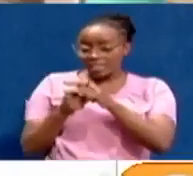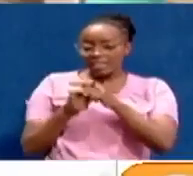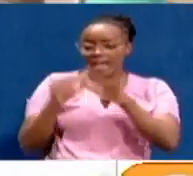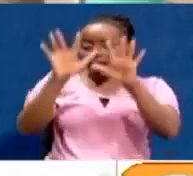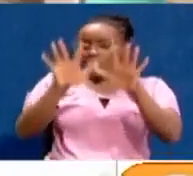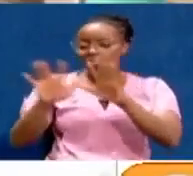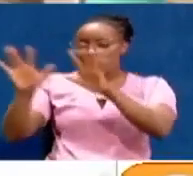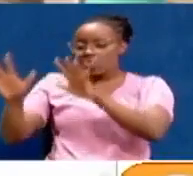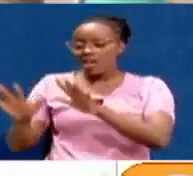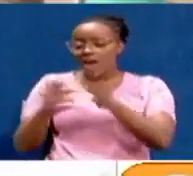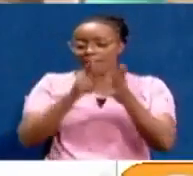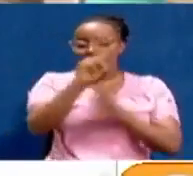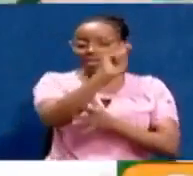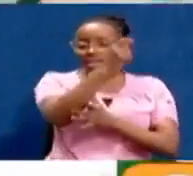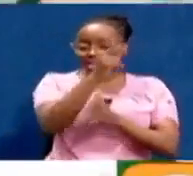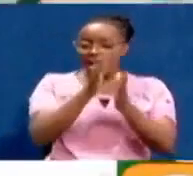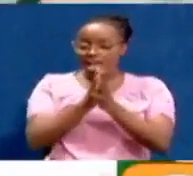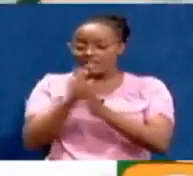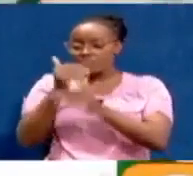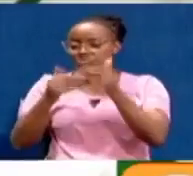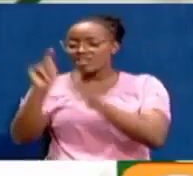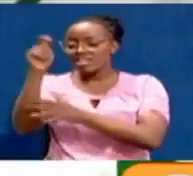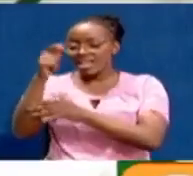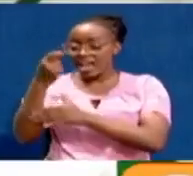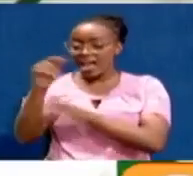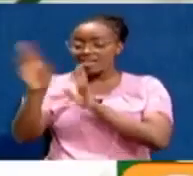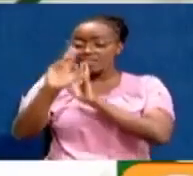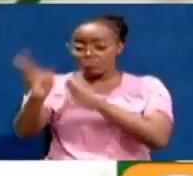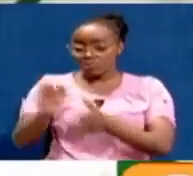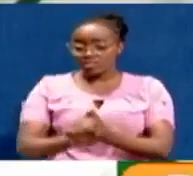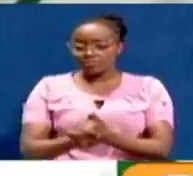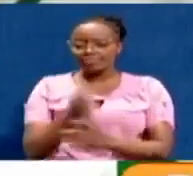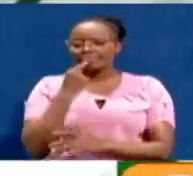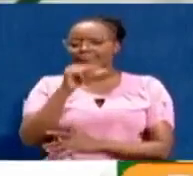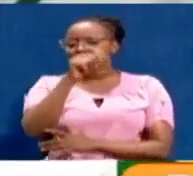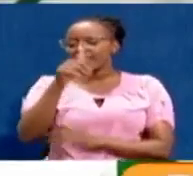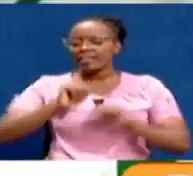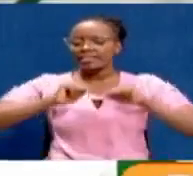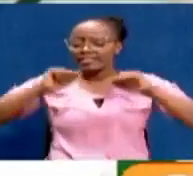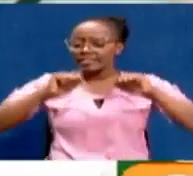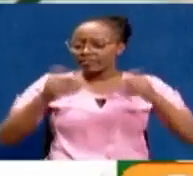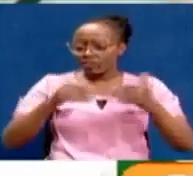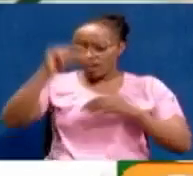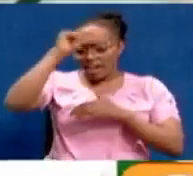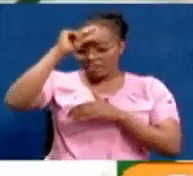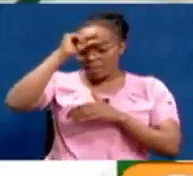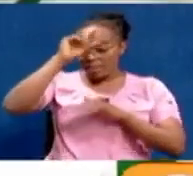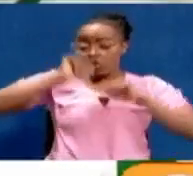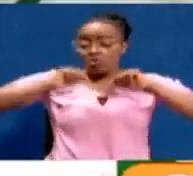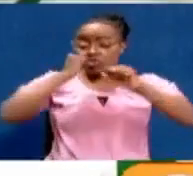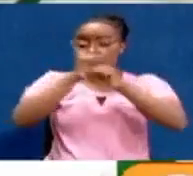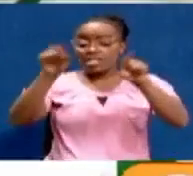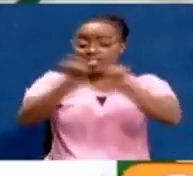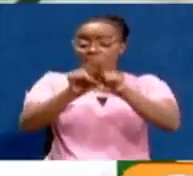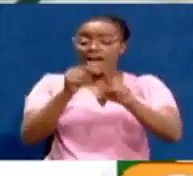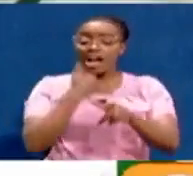Kenya, Build Kenya strategic report. And I've seen his other senior government officials are doing the same.